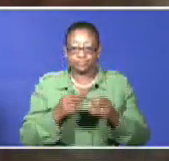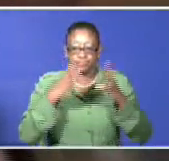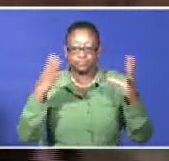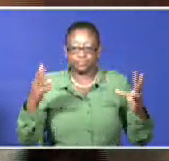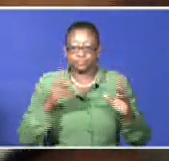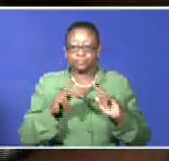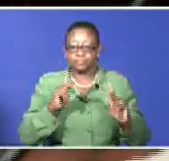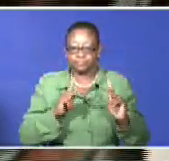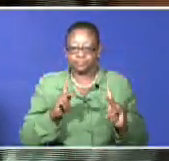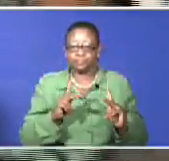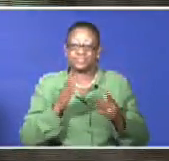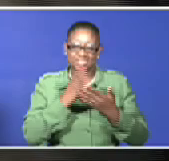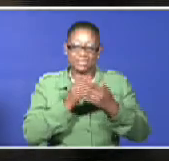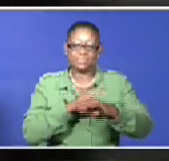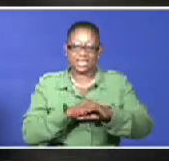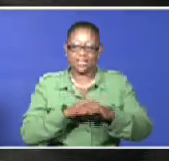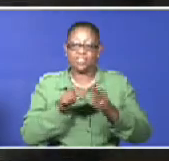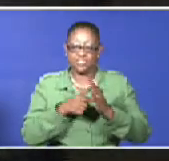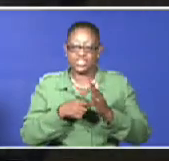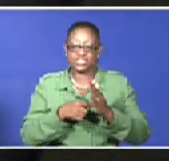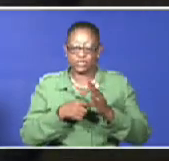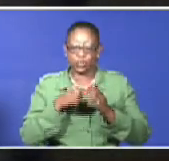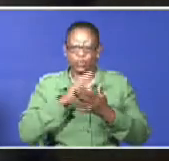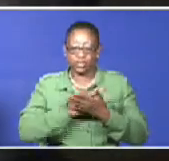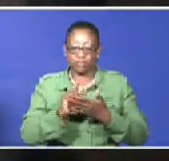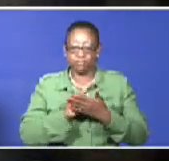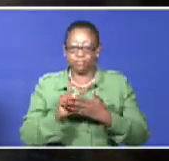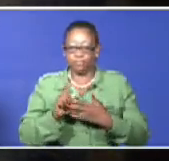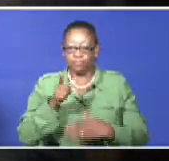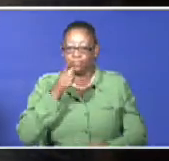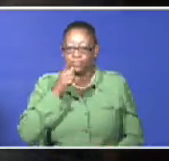markets across Canada sometime this week. LaDawn Davis, ZNS Network News.